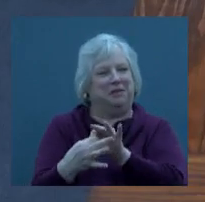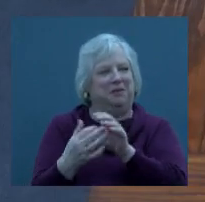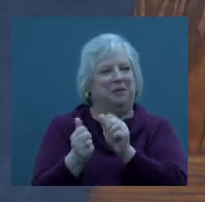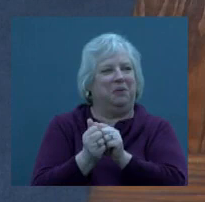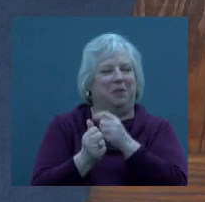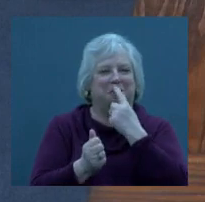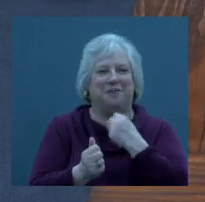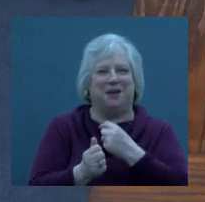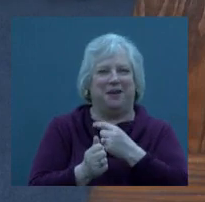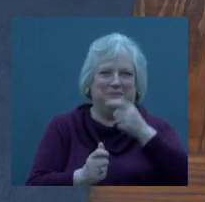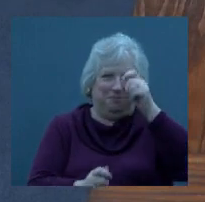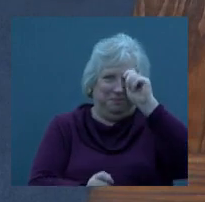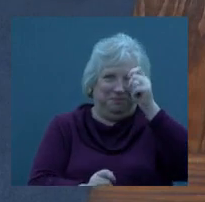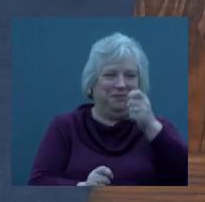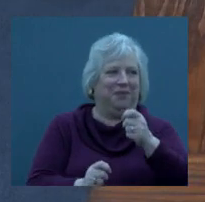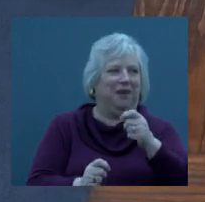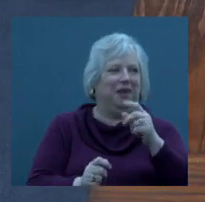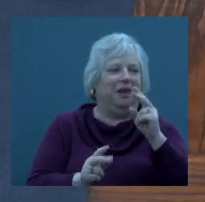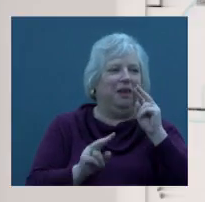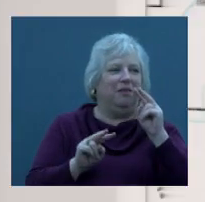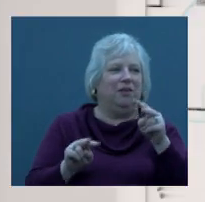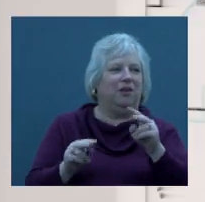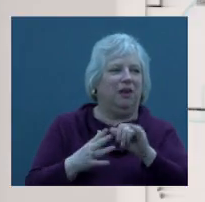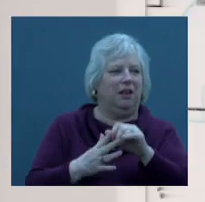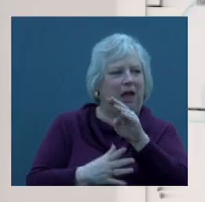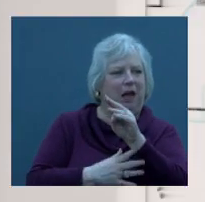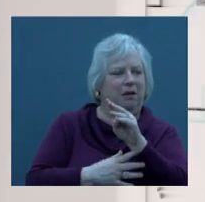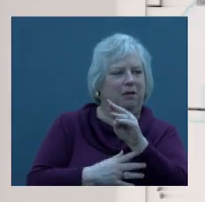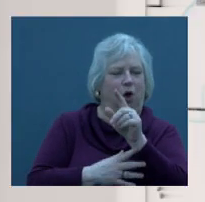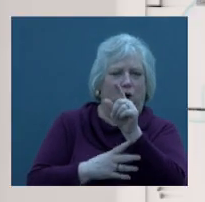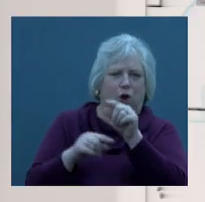if you look at that boat with the hook,